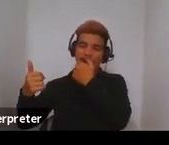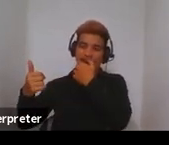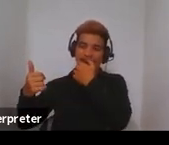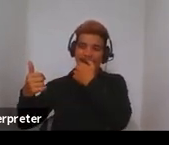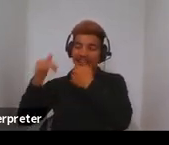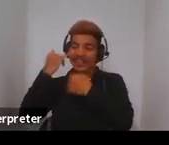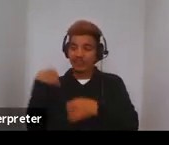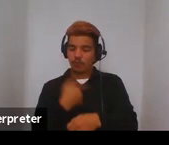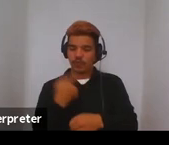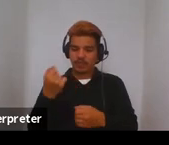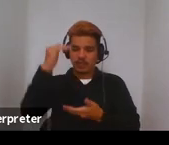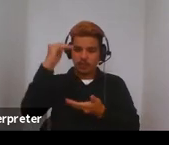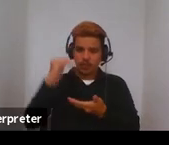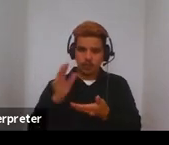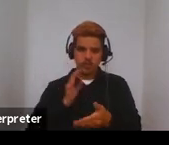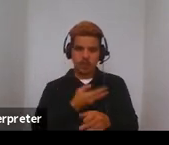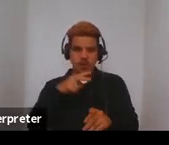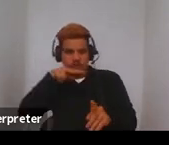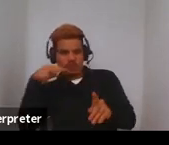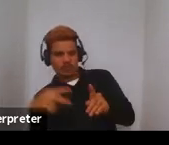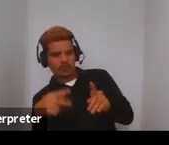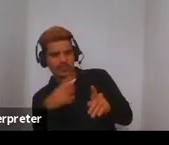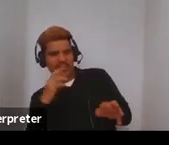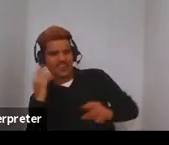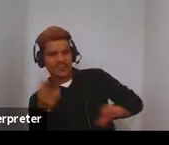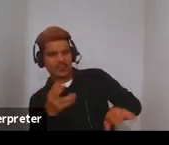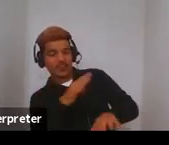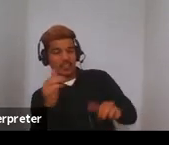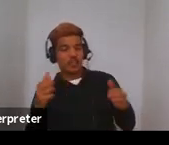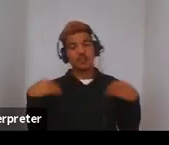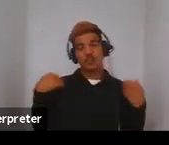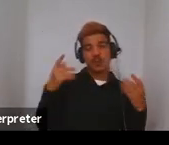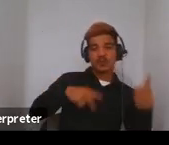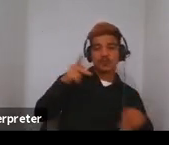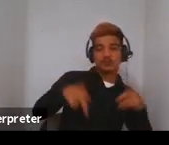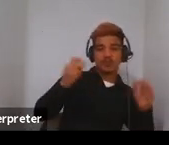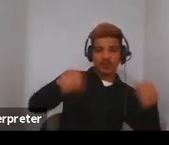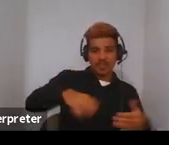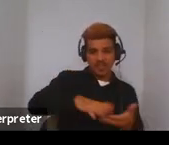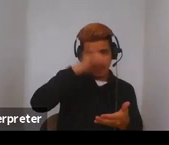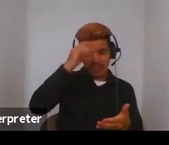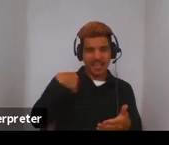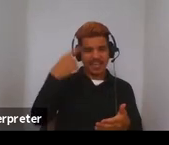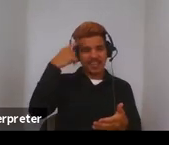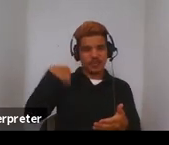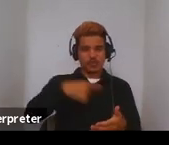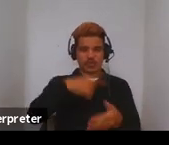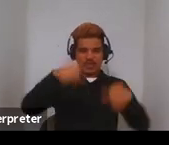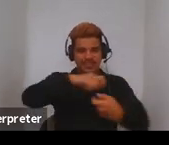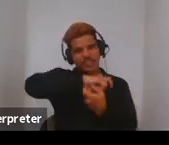If we can reduce our judgment and our punitive response so that young people can learn, I think we can really make a change in how